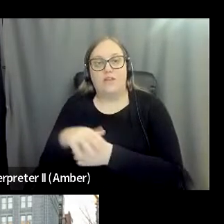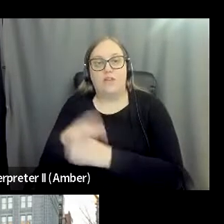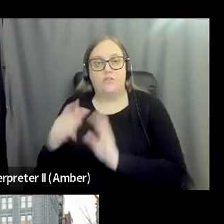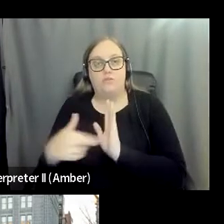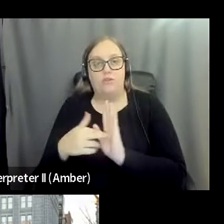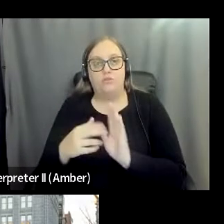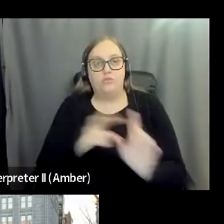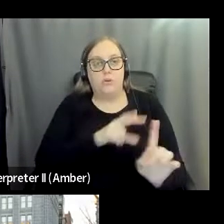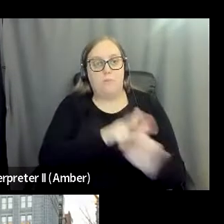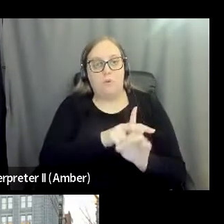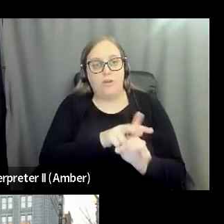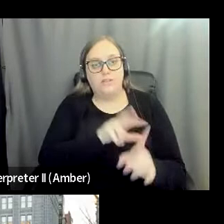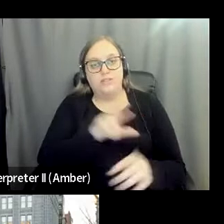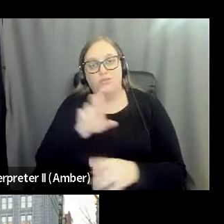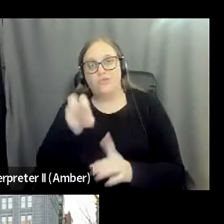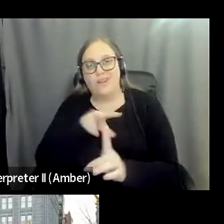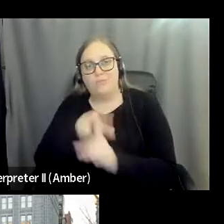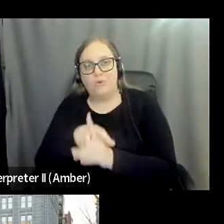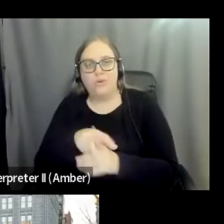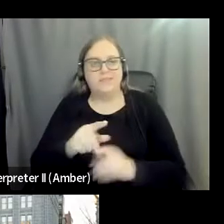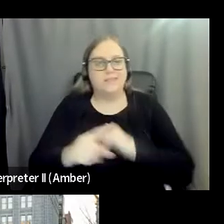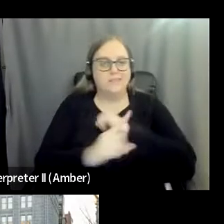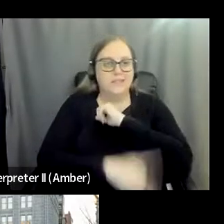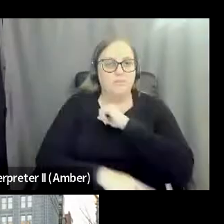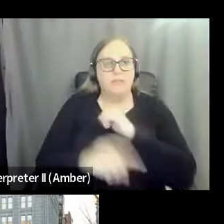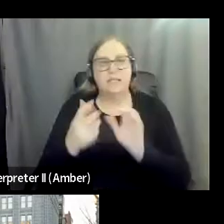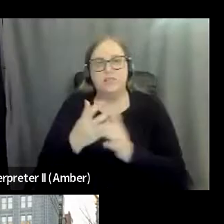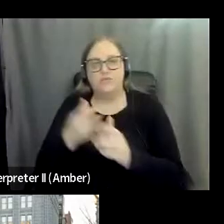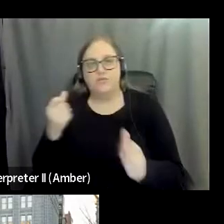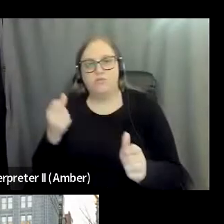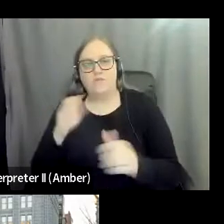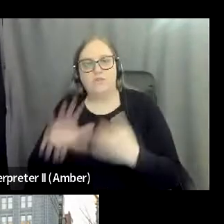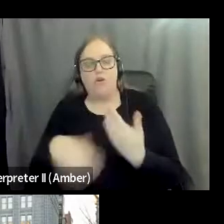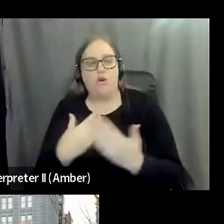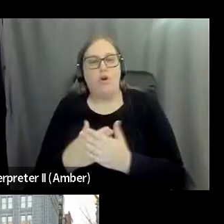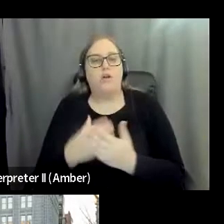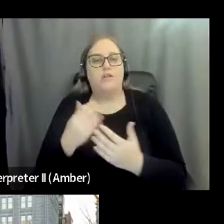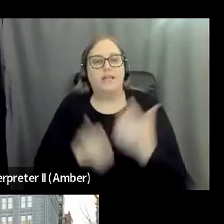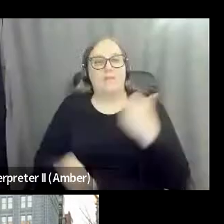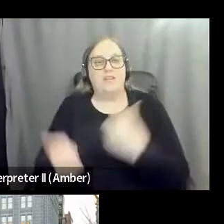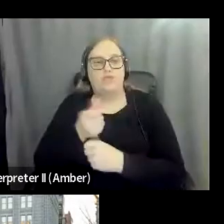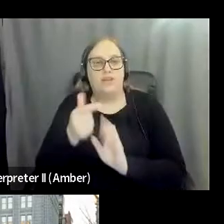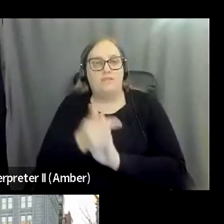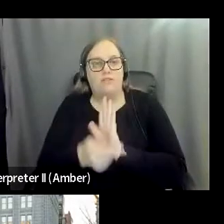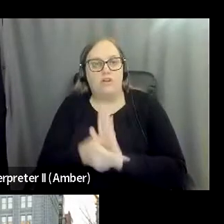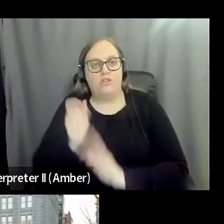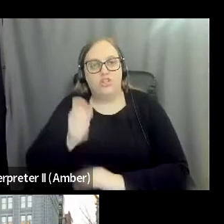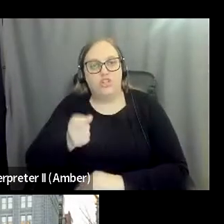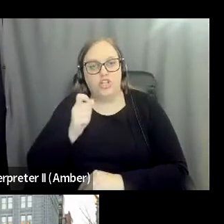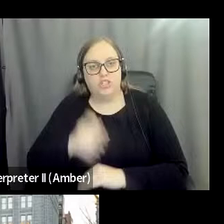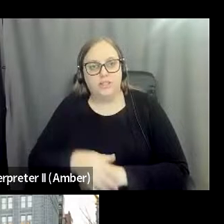reappoints, disciplines, and removes all administrative law judges.